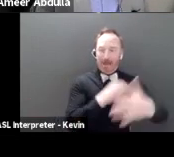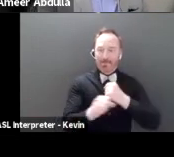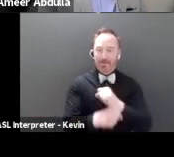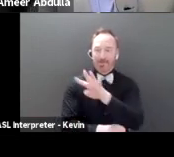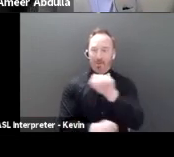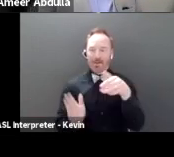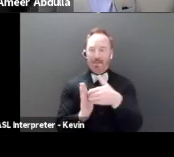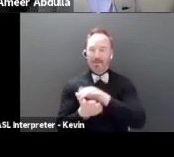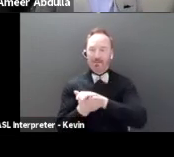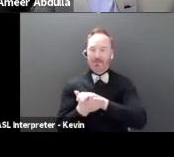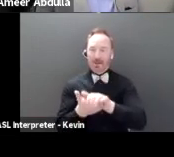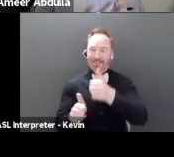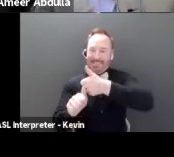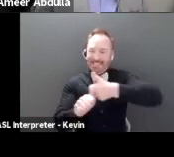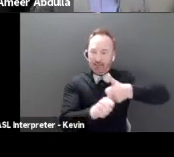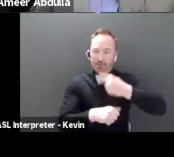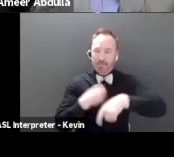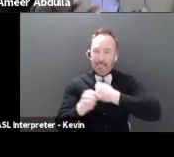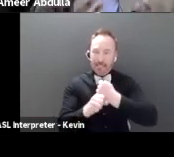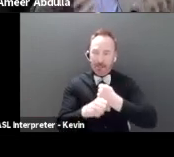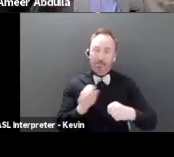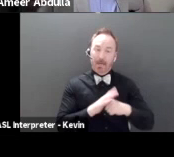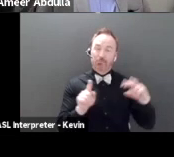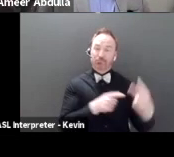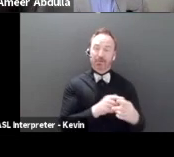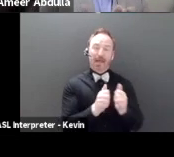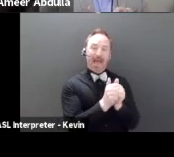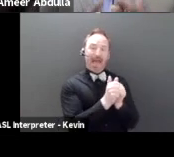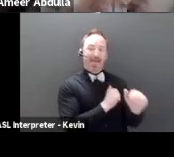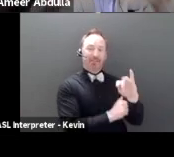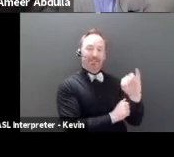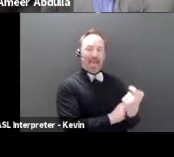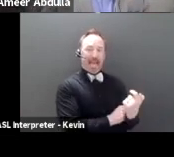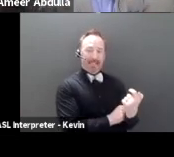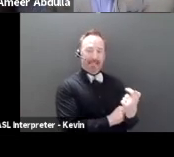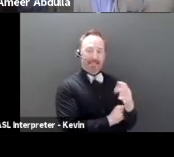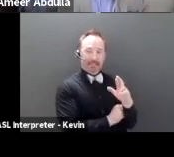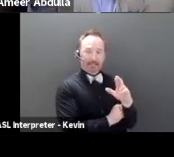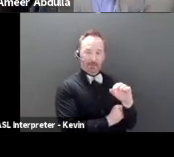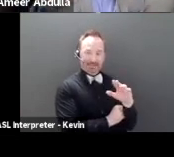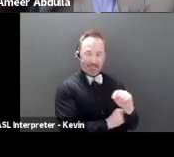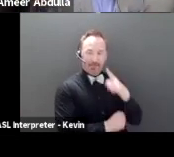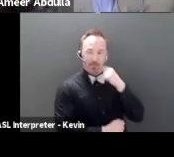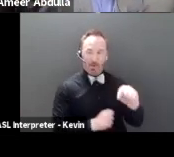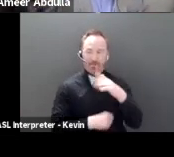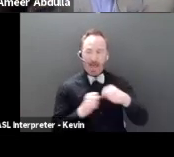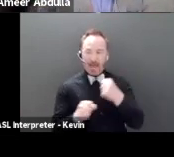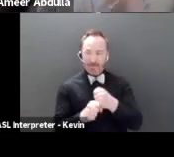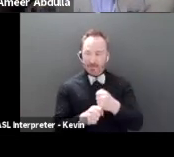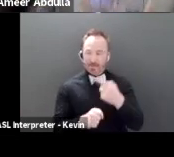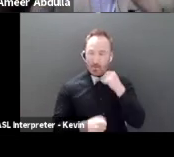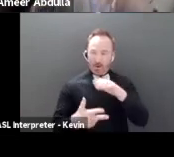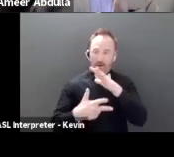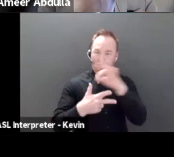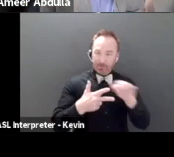perspective, the after-tax receipt over the course of 5 years for each of the three options, I'll tell you now, and you